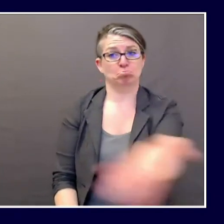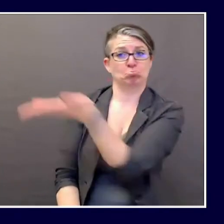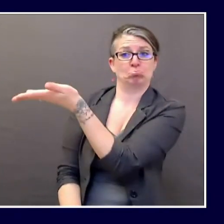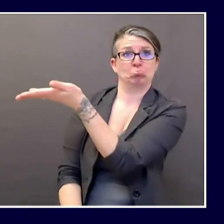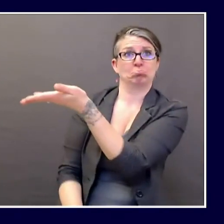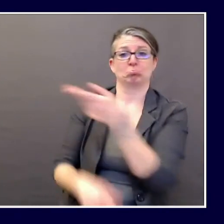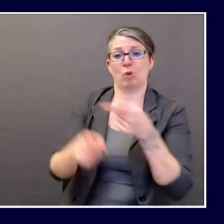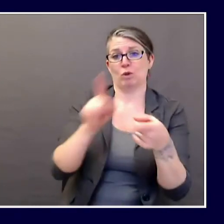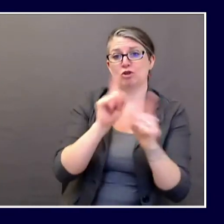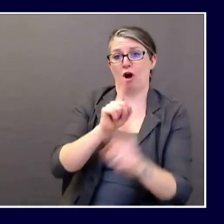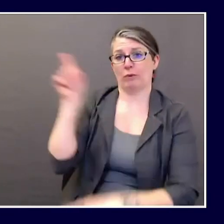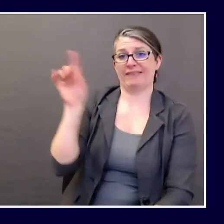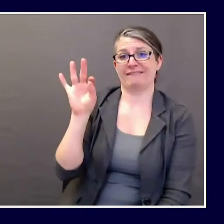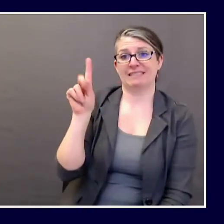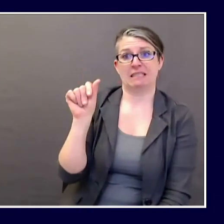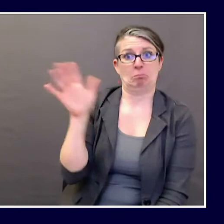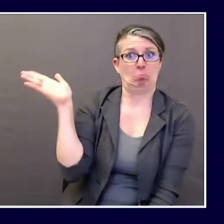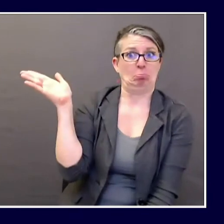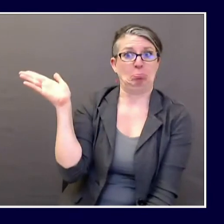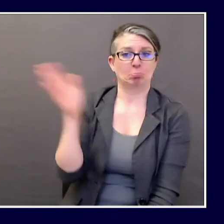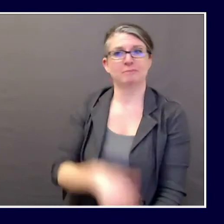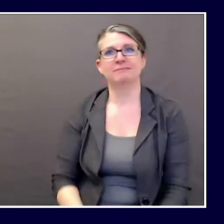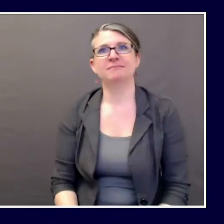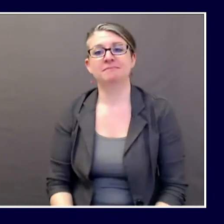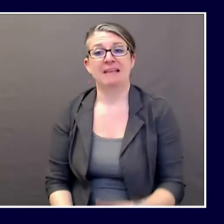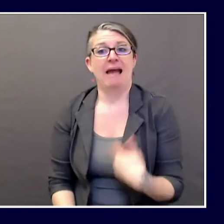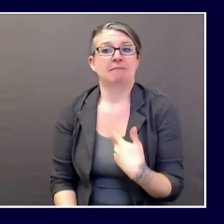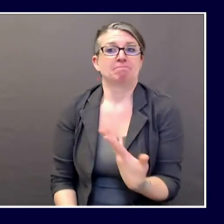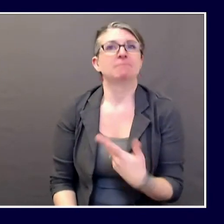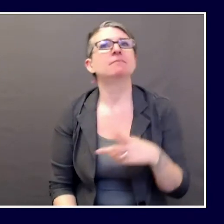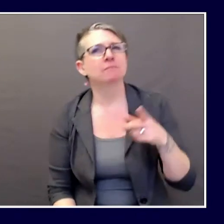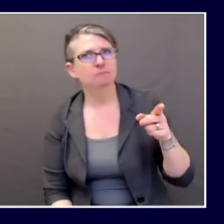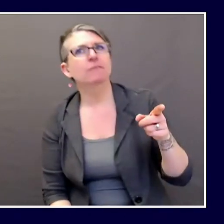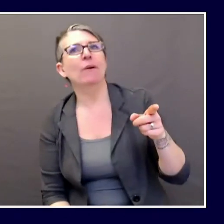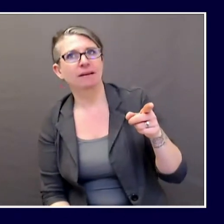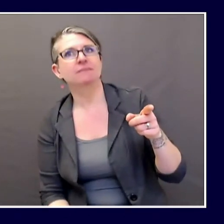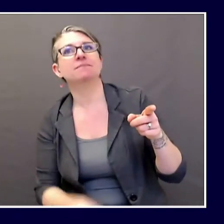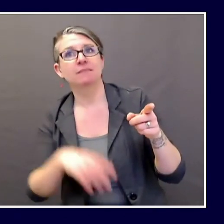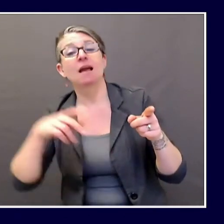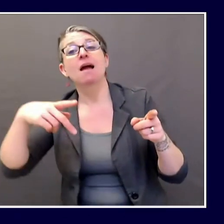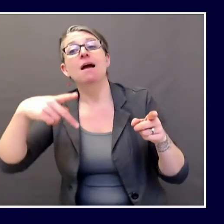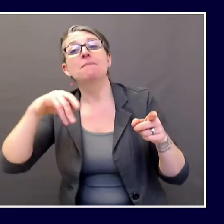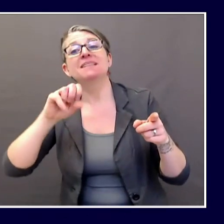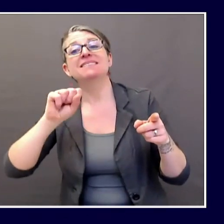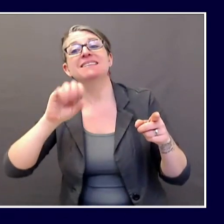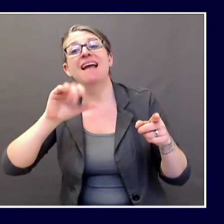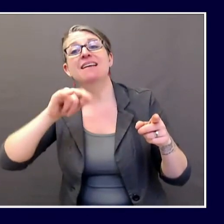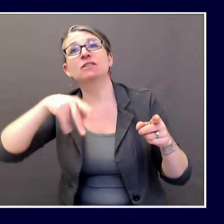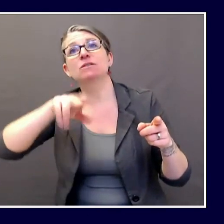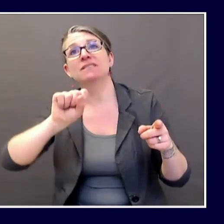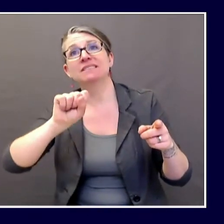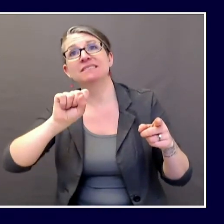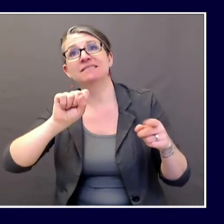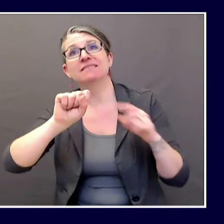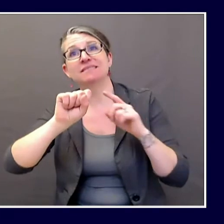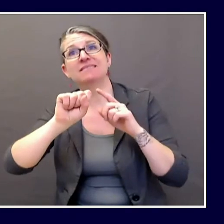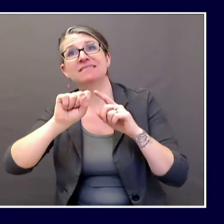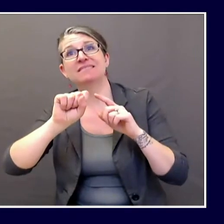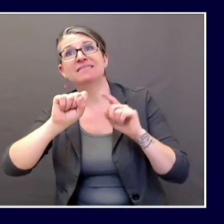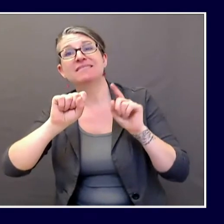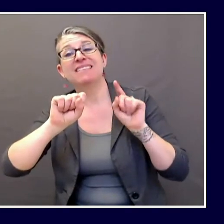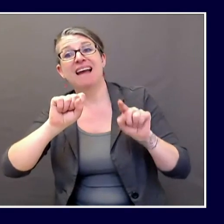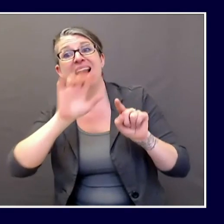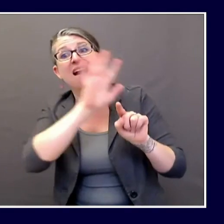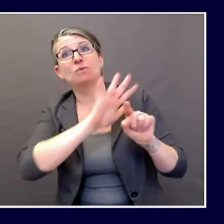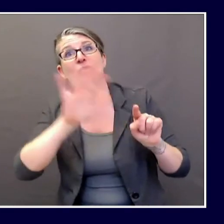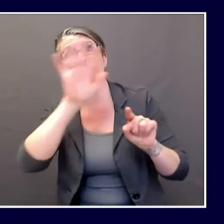Piscataquis County. We should probably be getting the latest data on the last round of sequencing over the next day or two. Usually